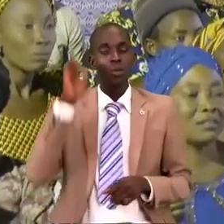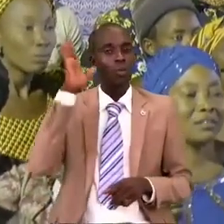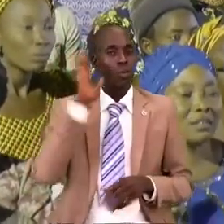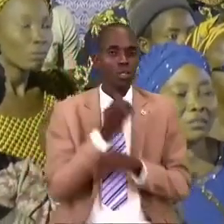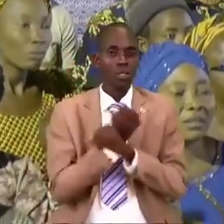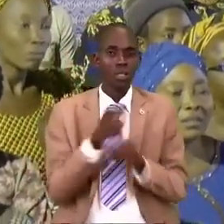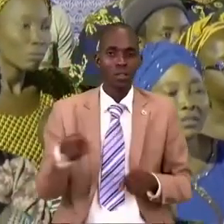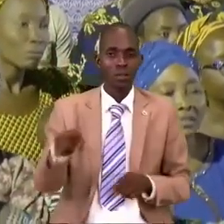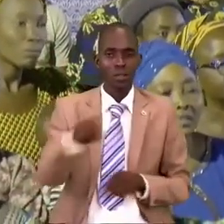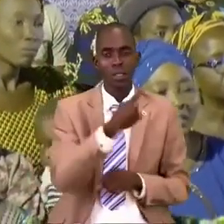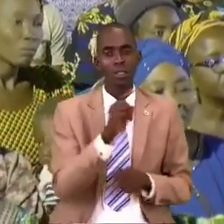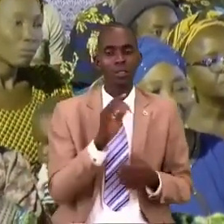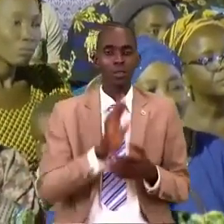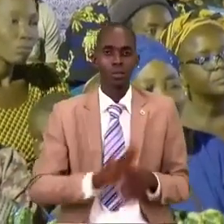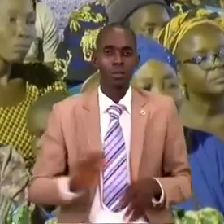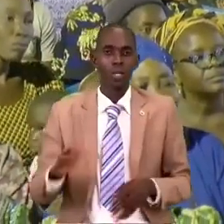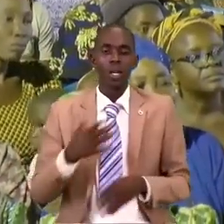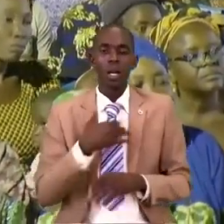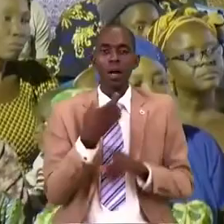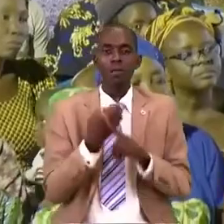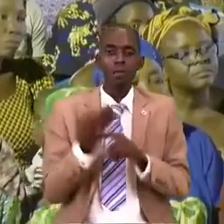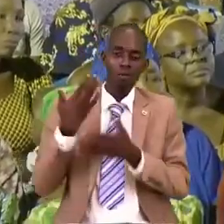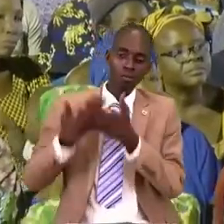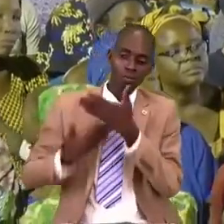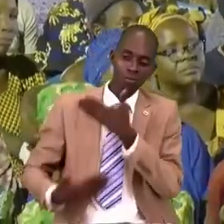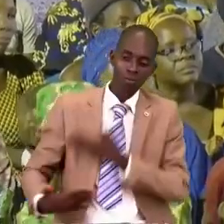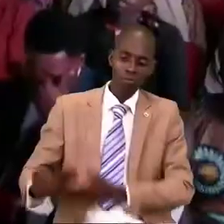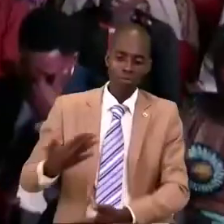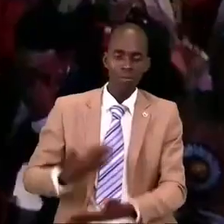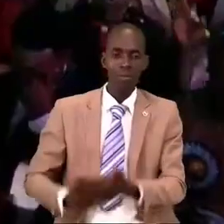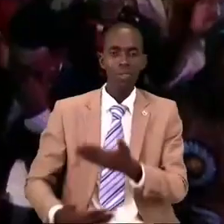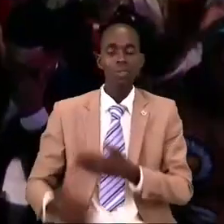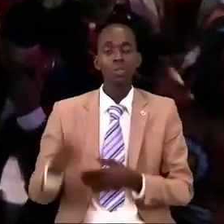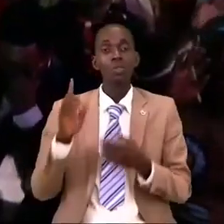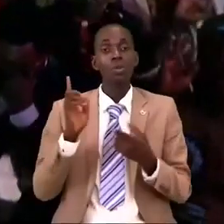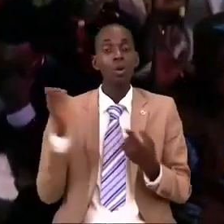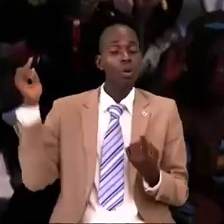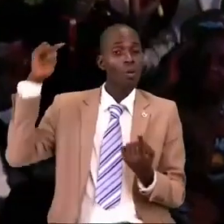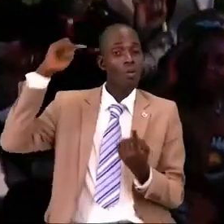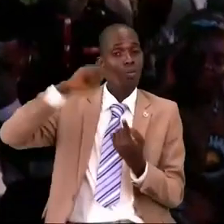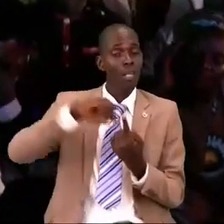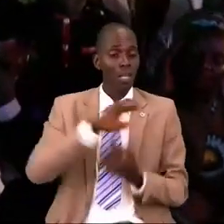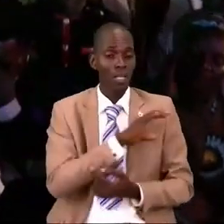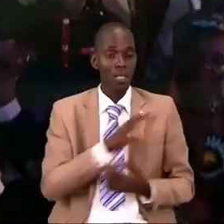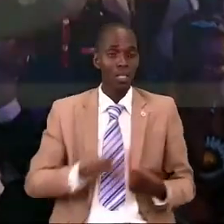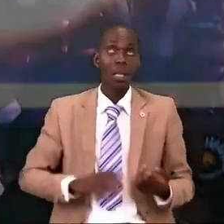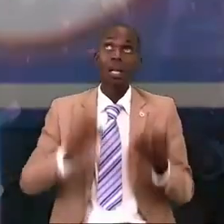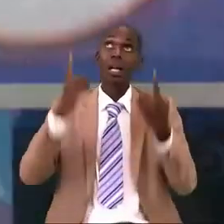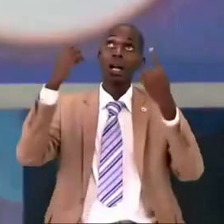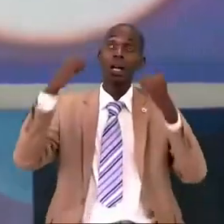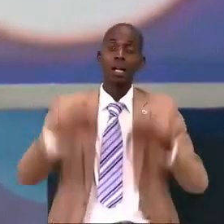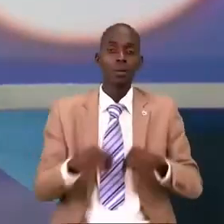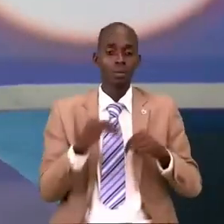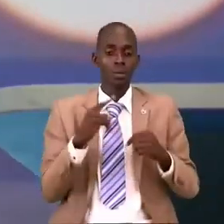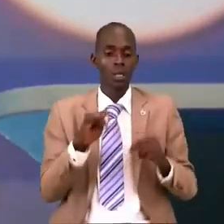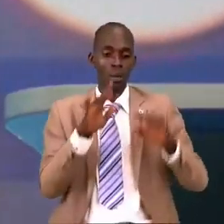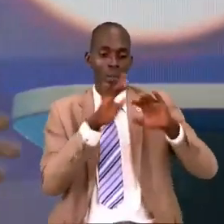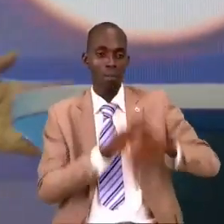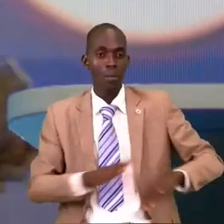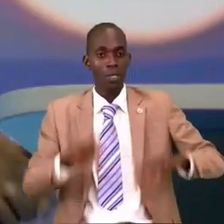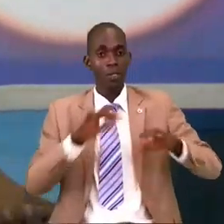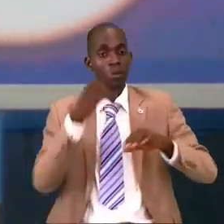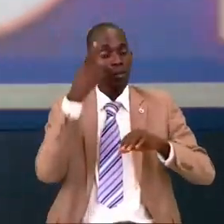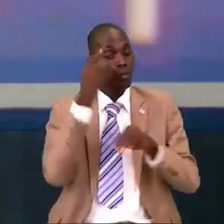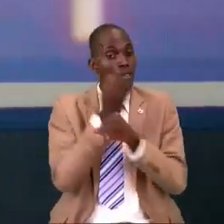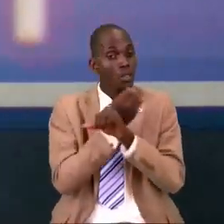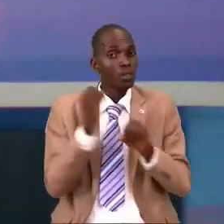mercy for salvation will continue in Jesus' name. Look at 145, Psalm 145. I'm